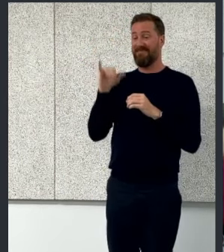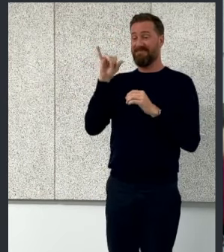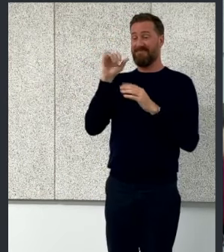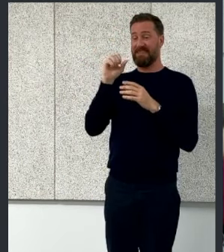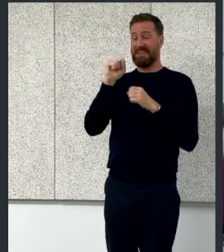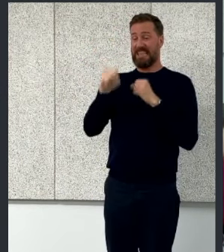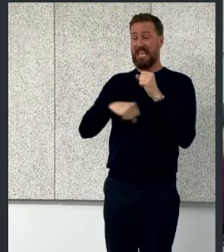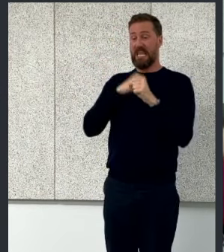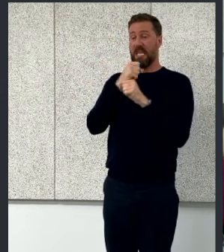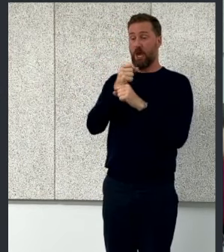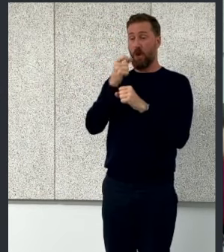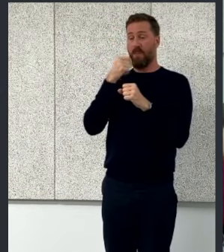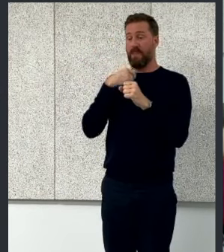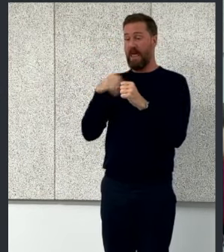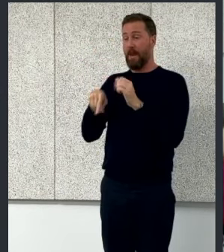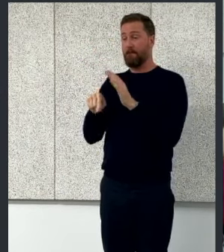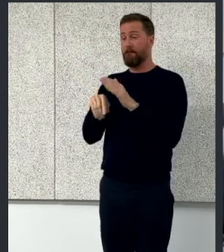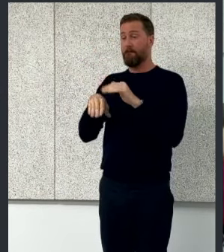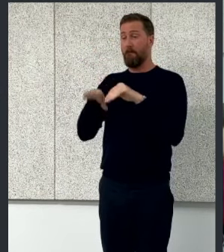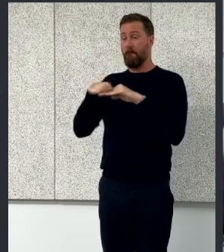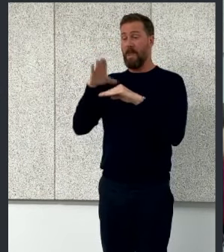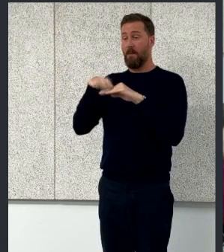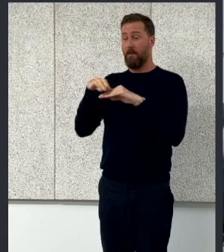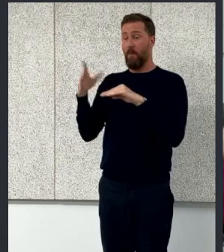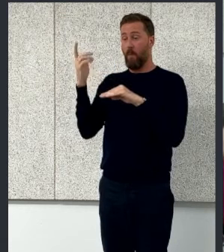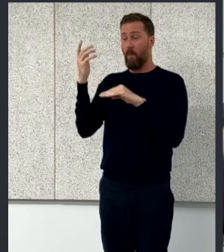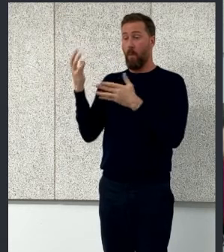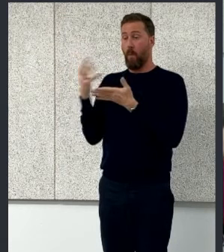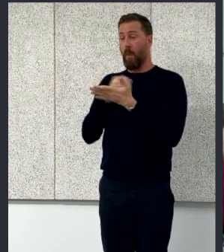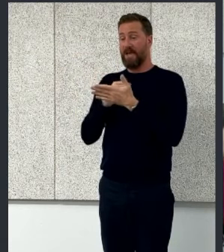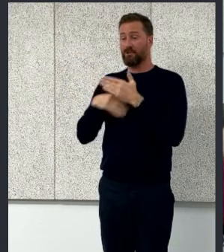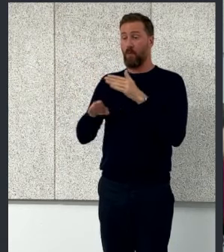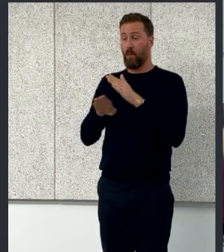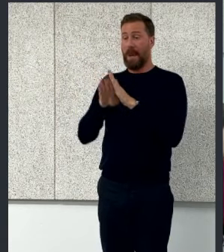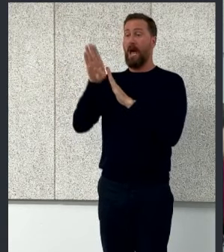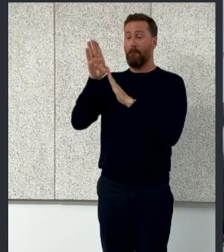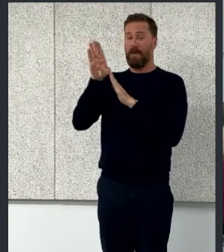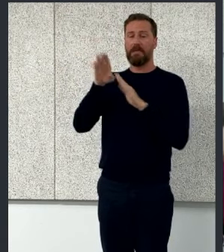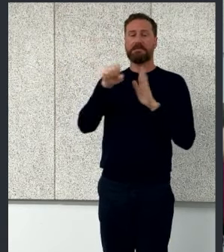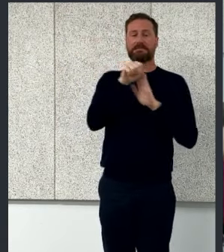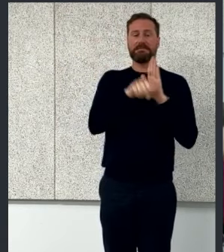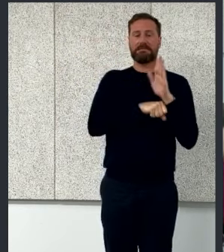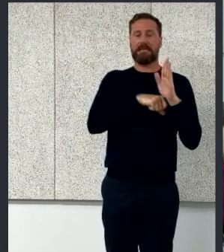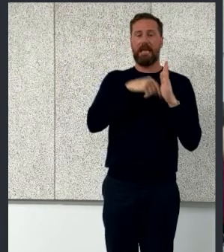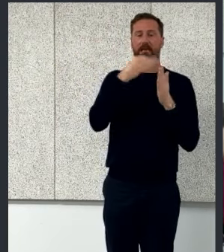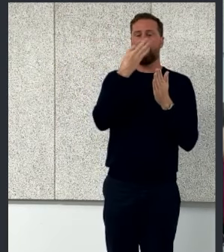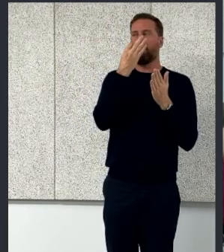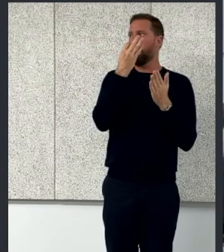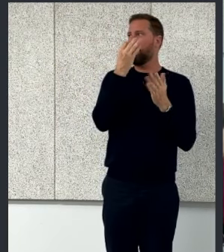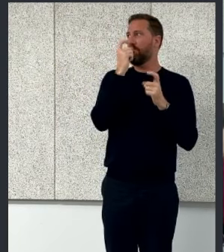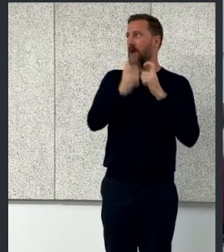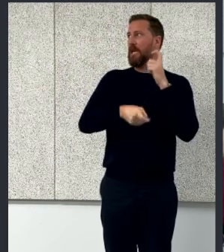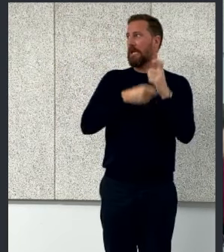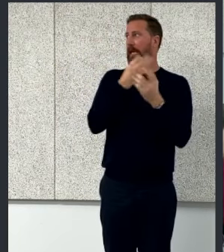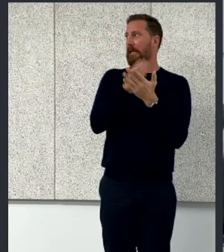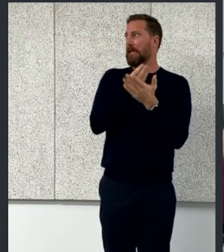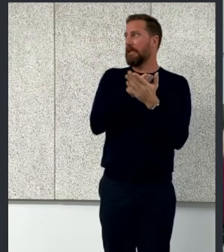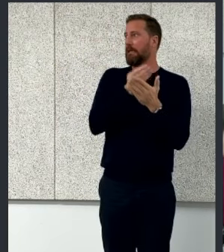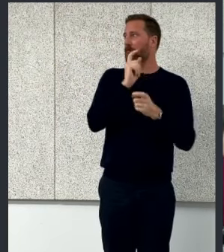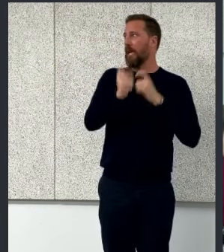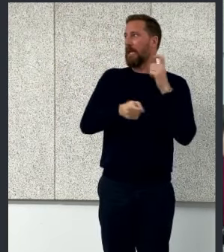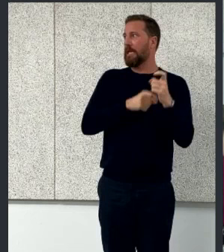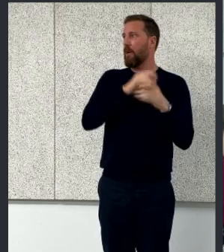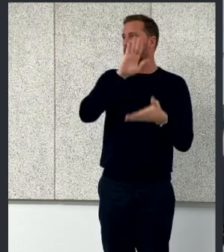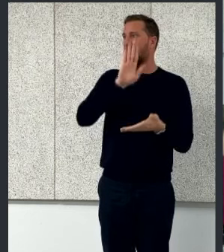year that minimum wages went up, and like that helping us tell that larger like trend story, and especially I'm going to say